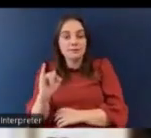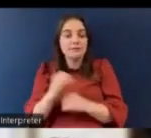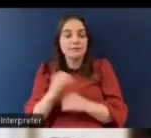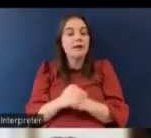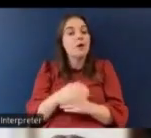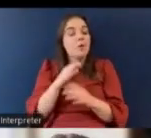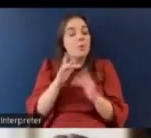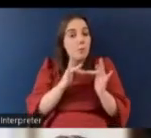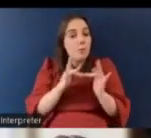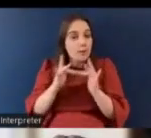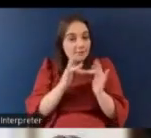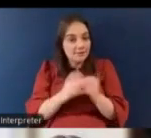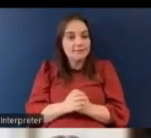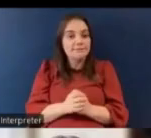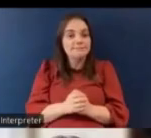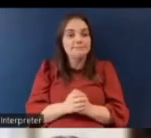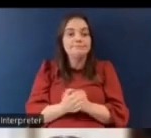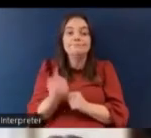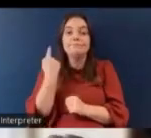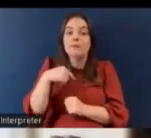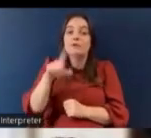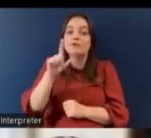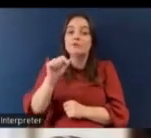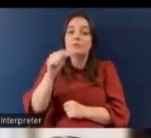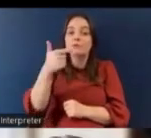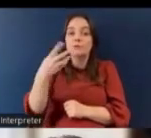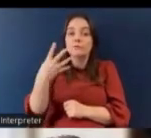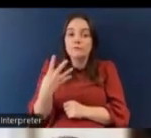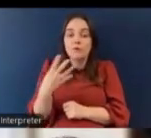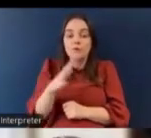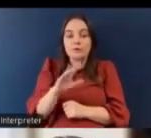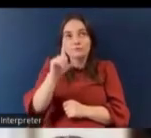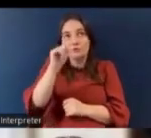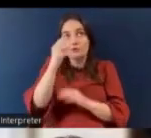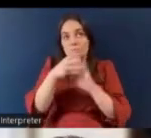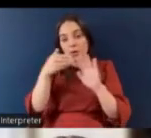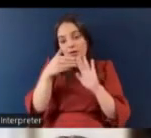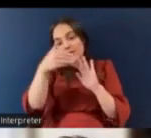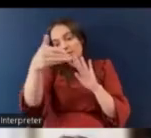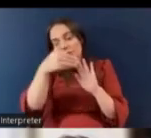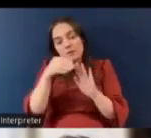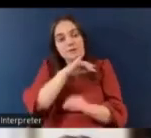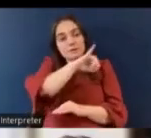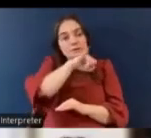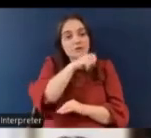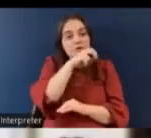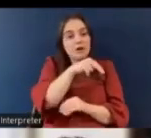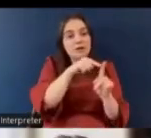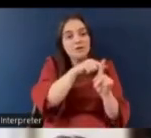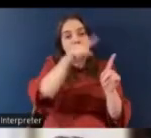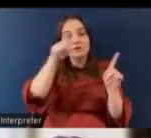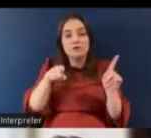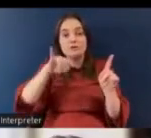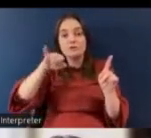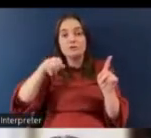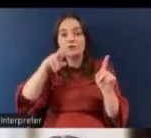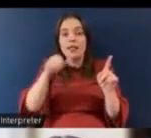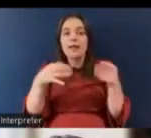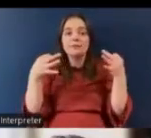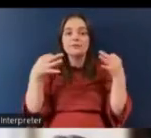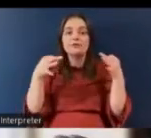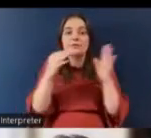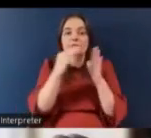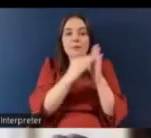We also ran in 2024 for about 20 weeks from January to July a certificate programme